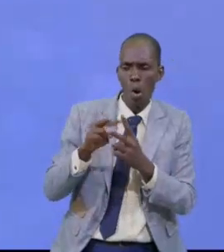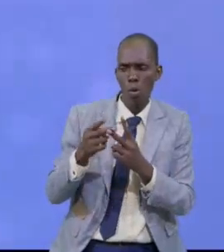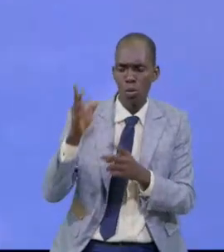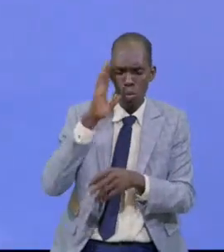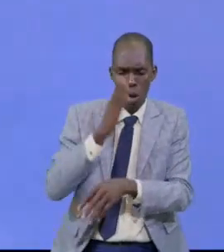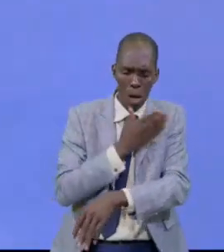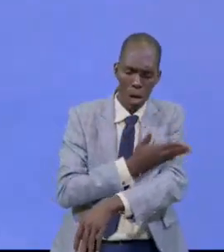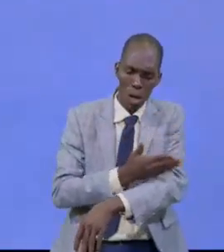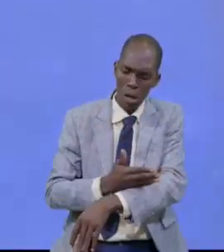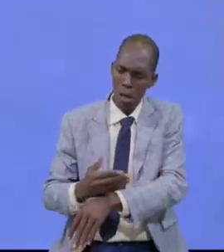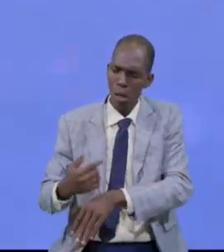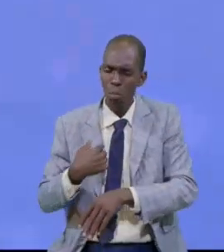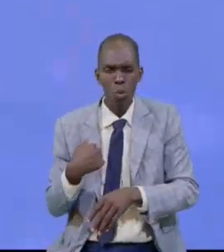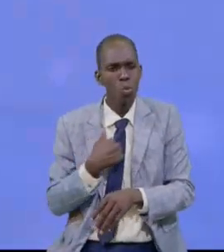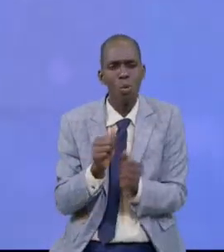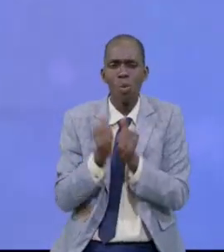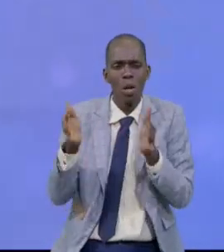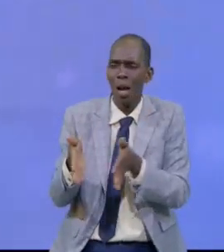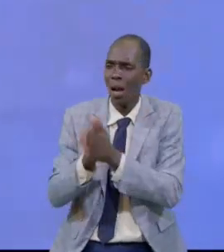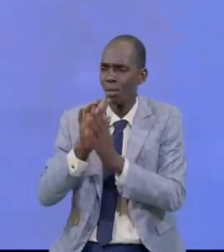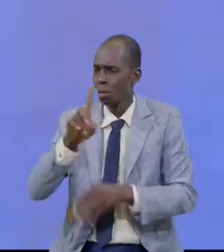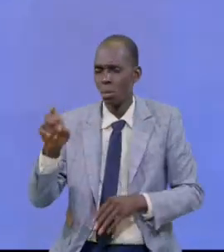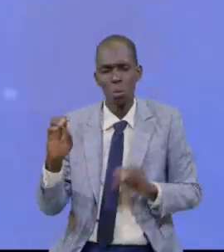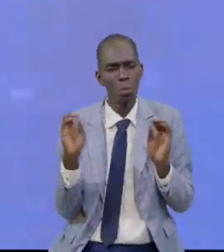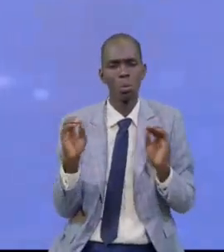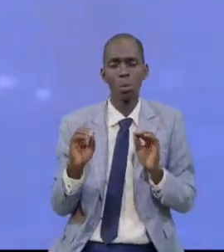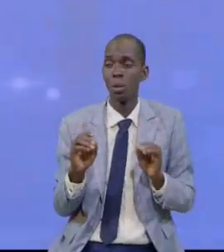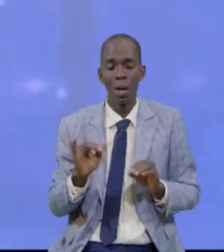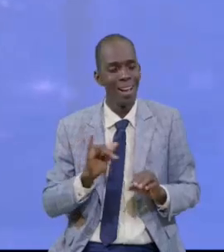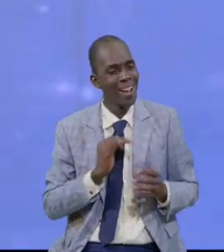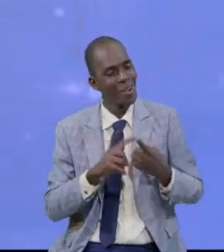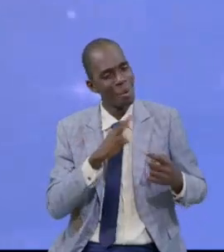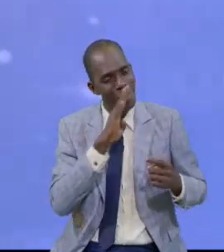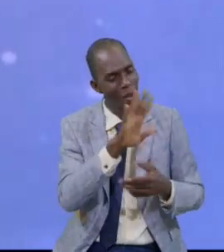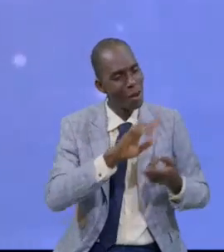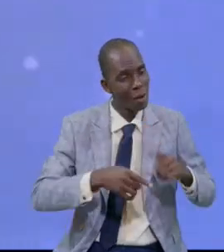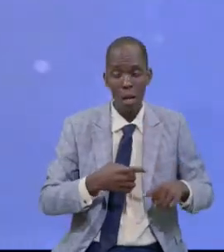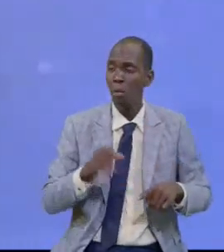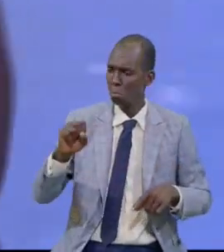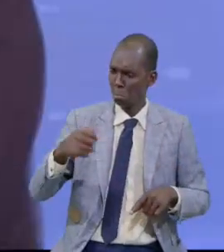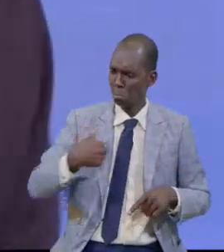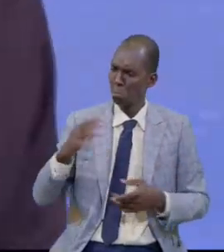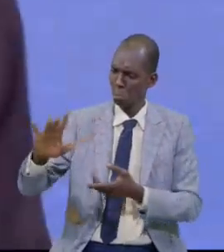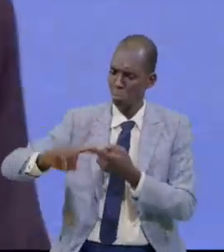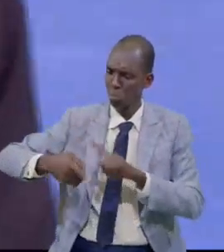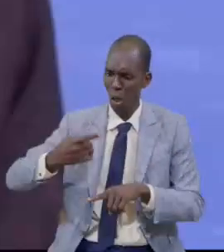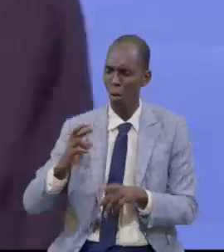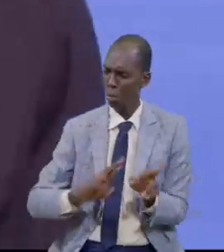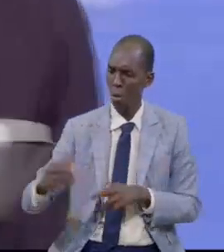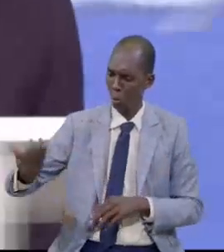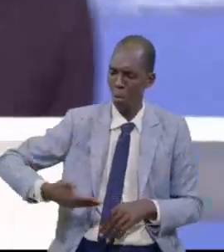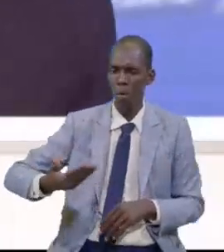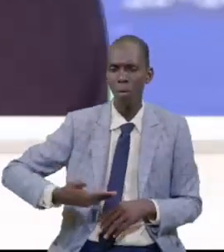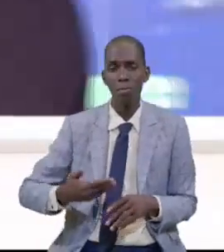any question. I want to be your friend. Yes, you're my friend. I'm your friend. I want to be your companion.